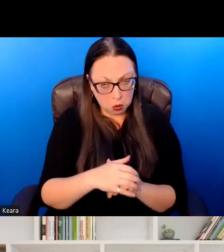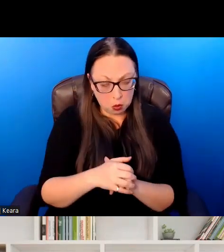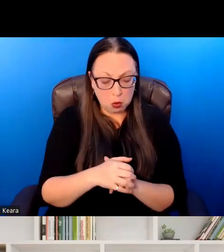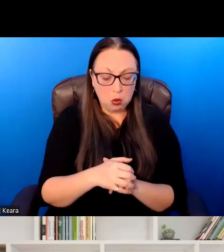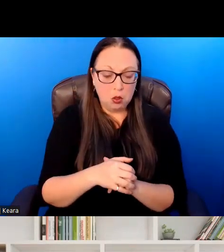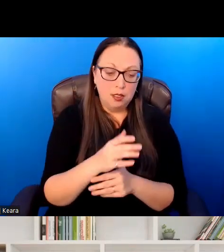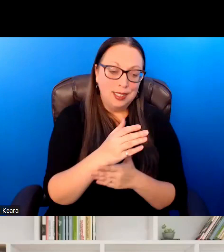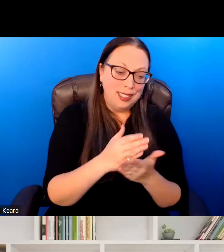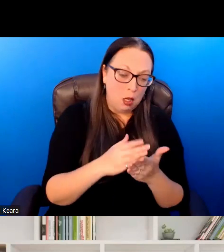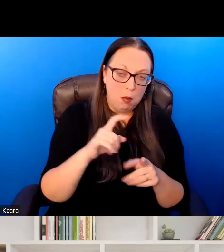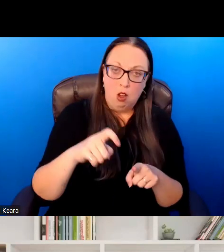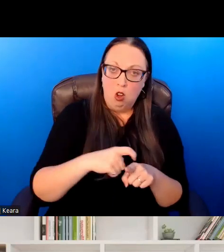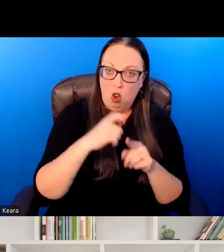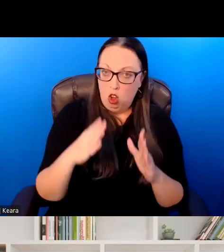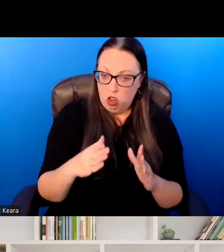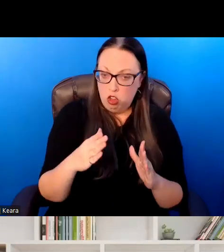Some of our callers have